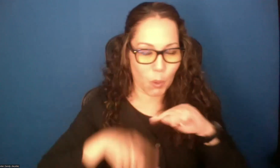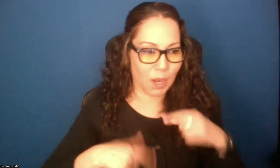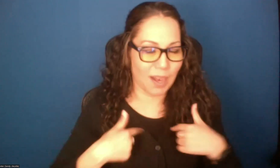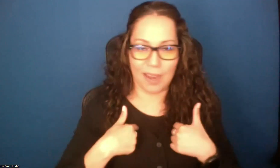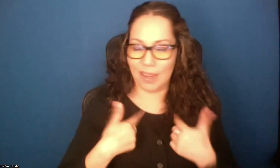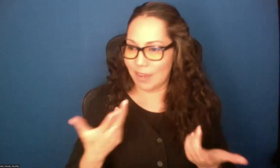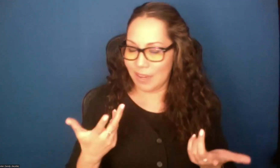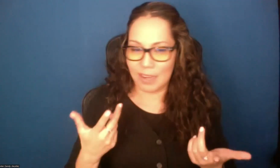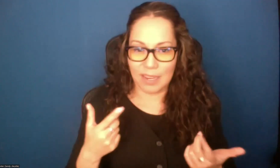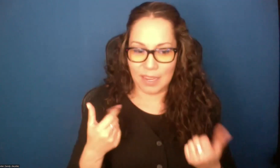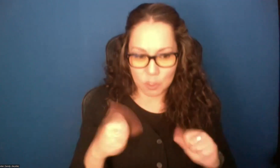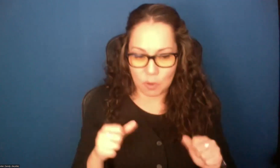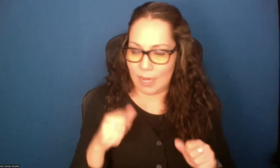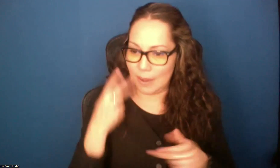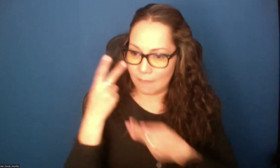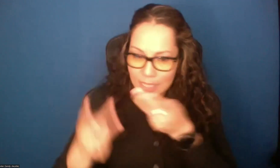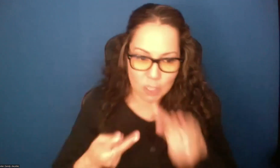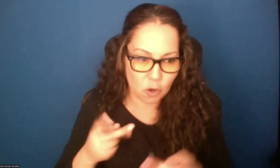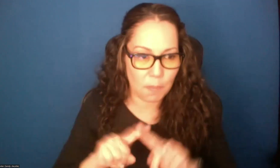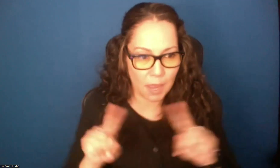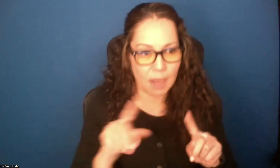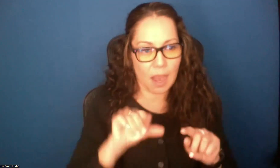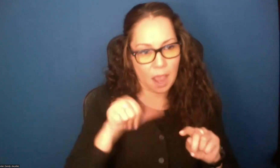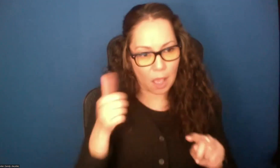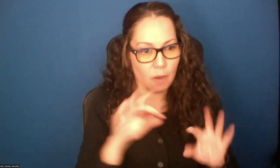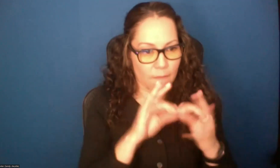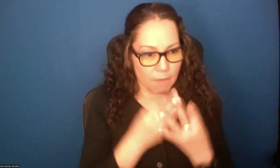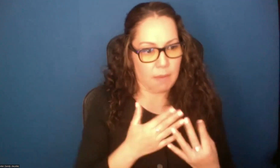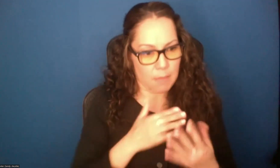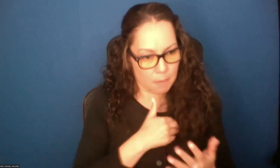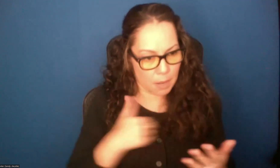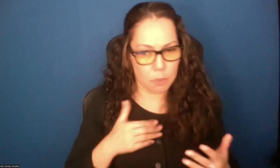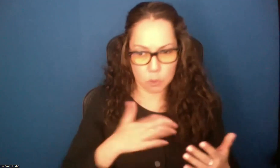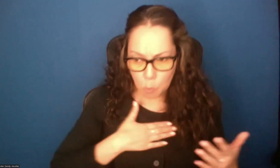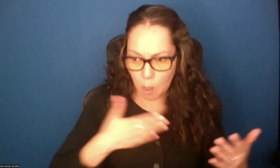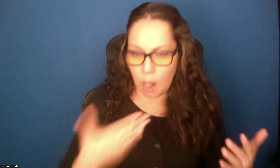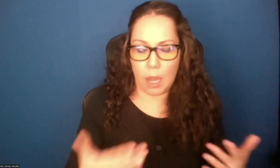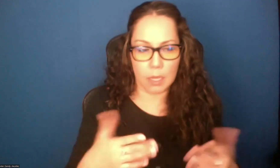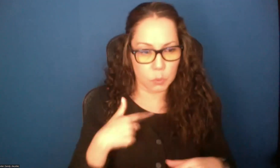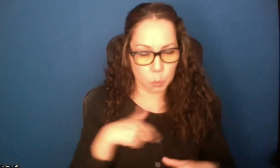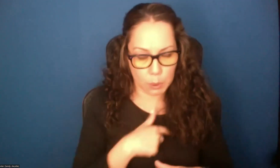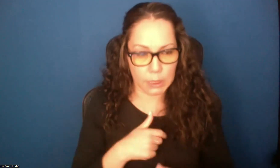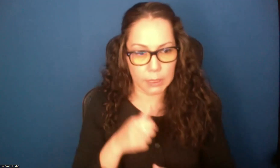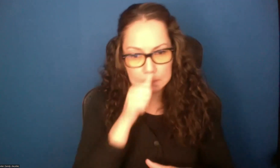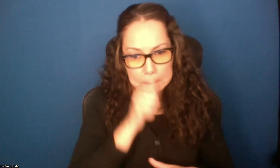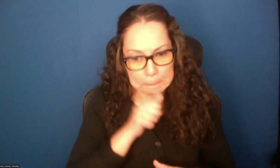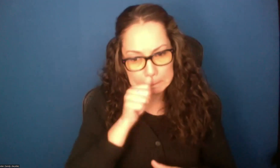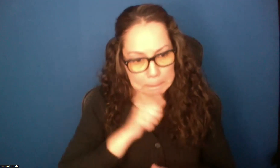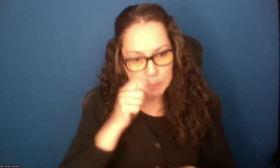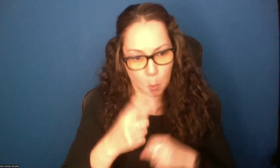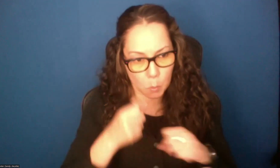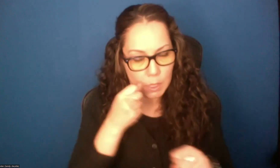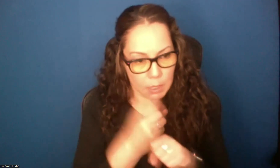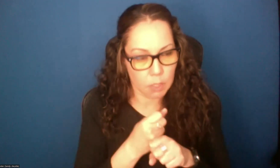to be the one to visit her, although other family members were willing. We limped through a year of this. I